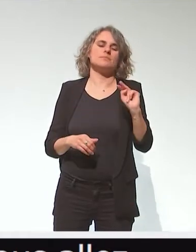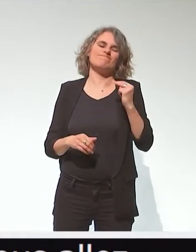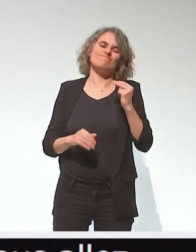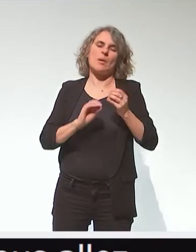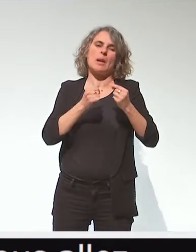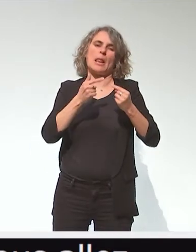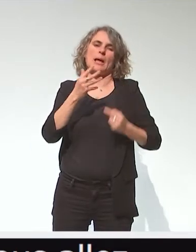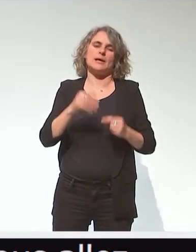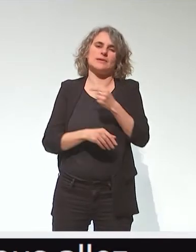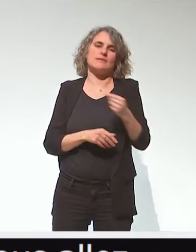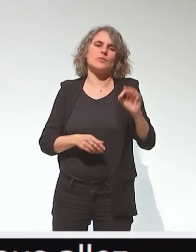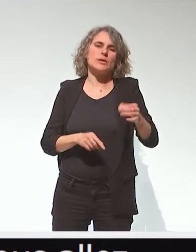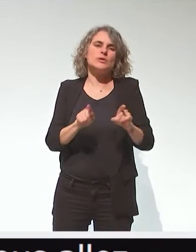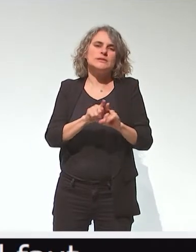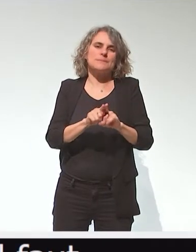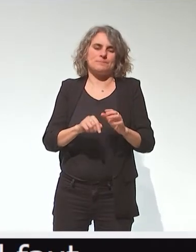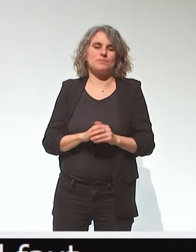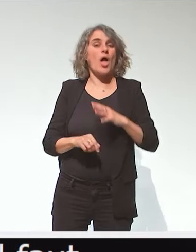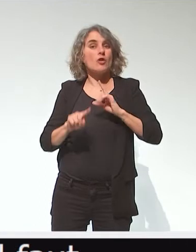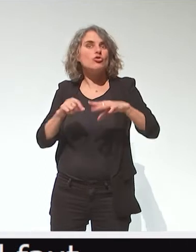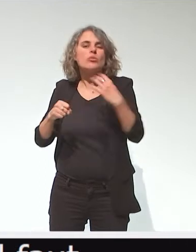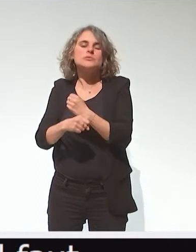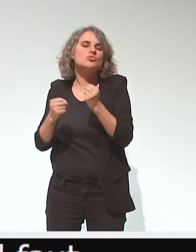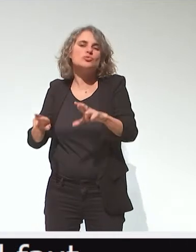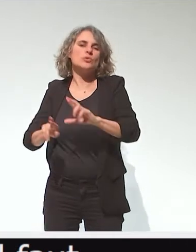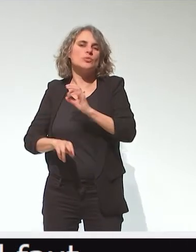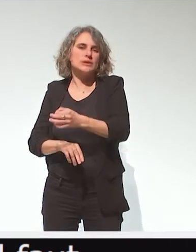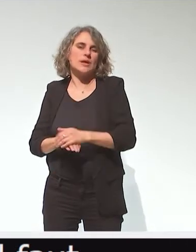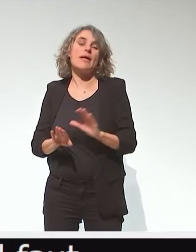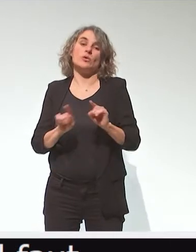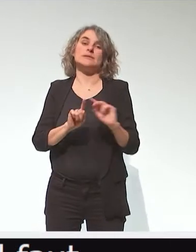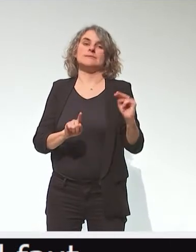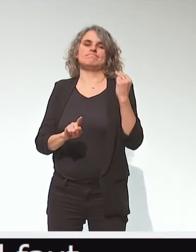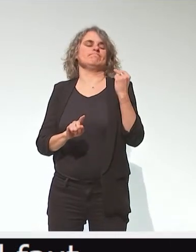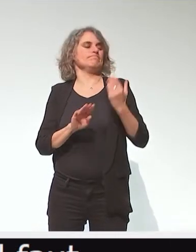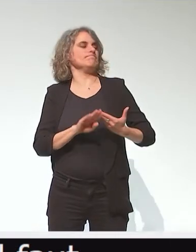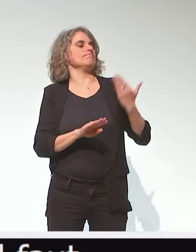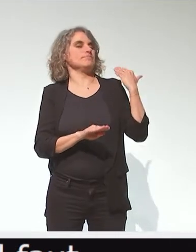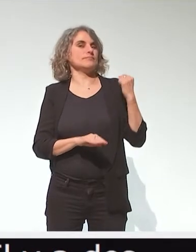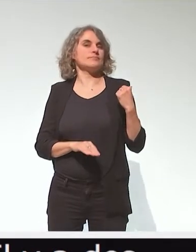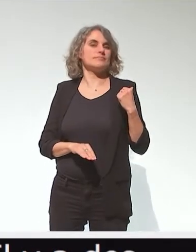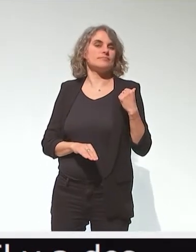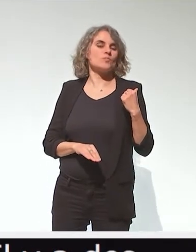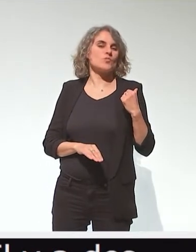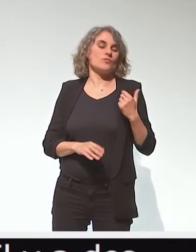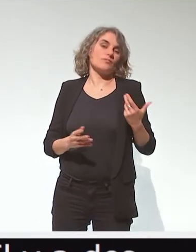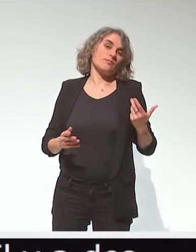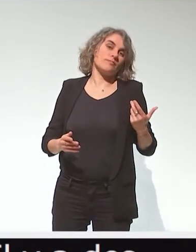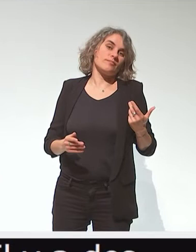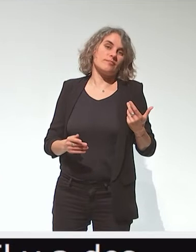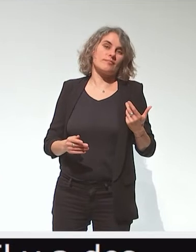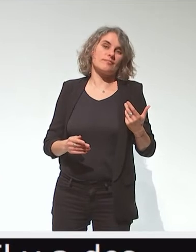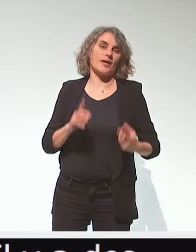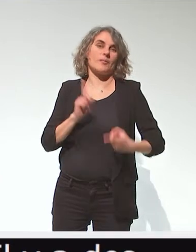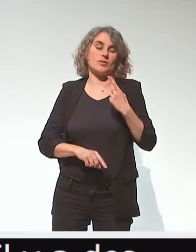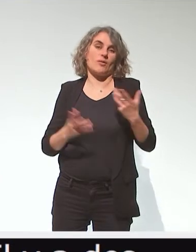previous years as well. But to do that, you need to know what things are going to be measured and what are